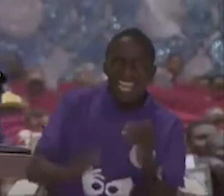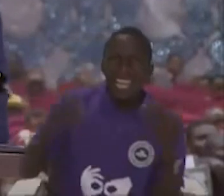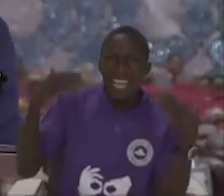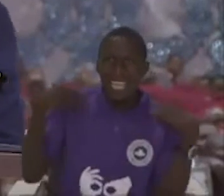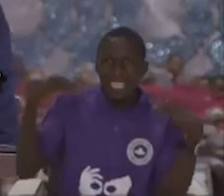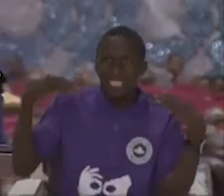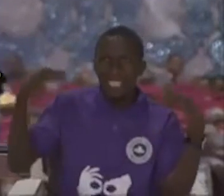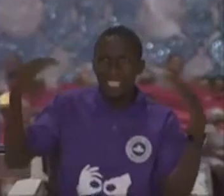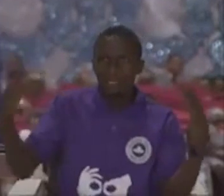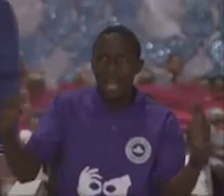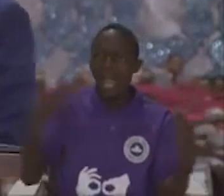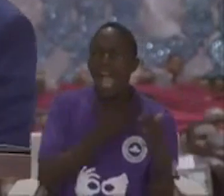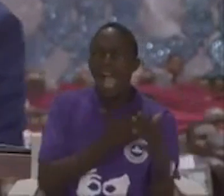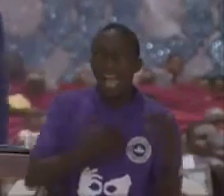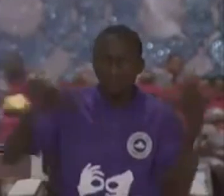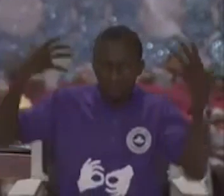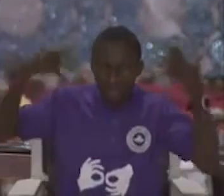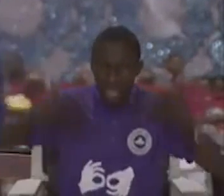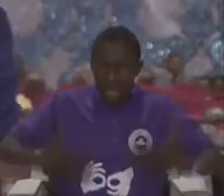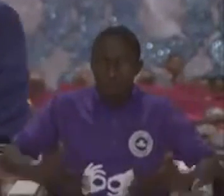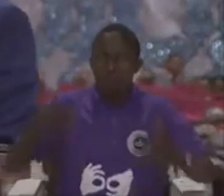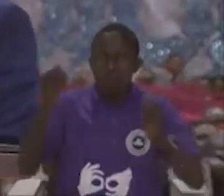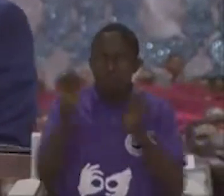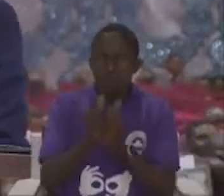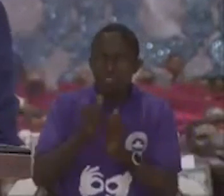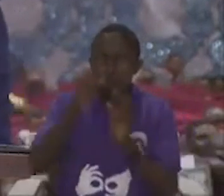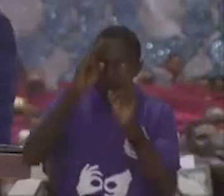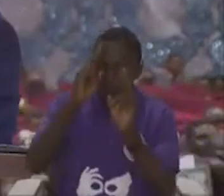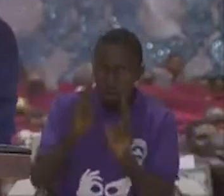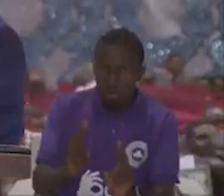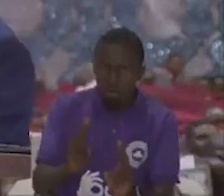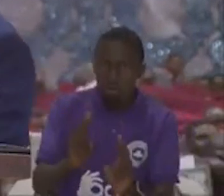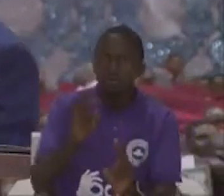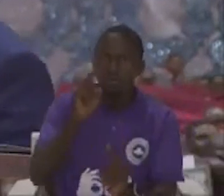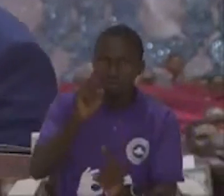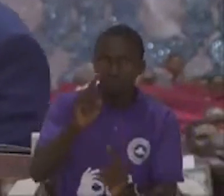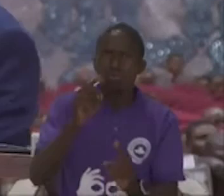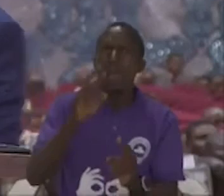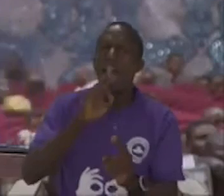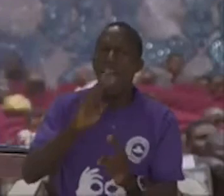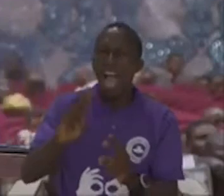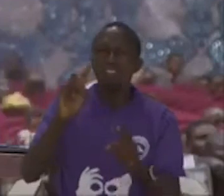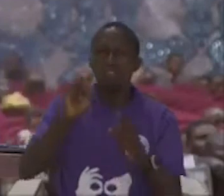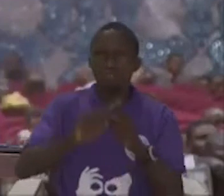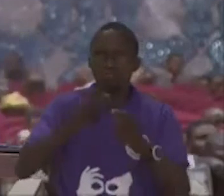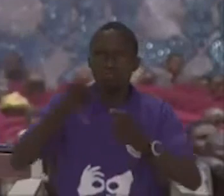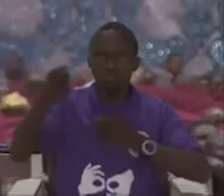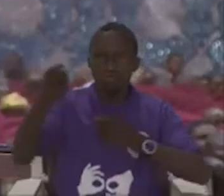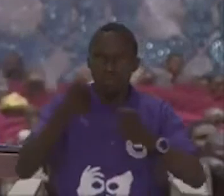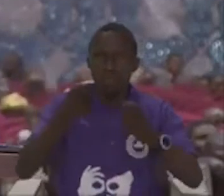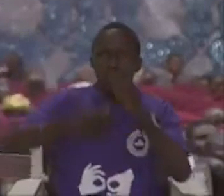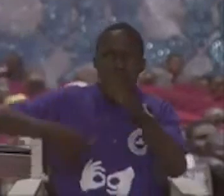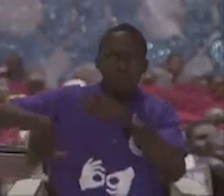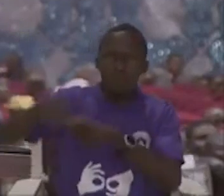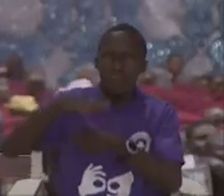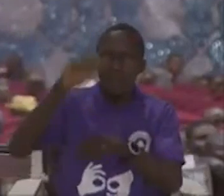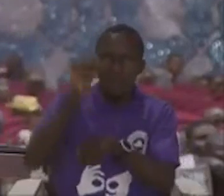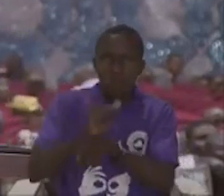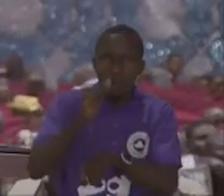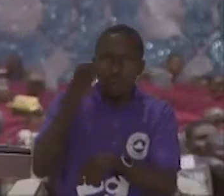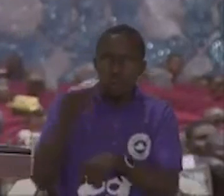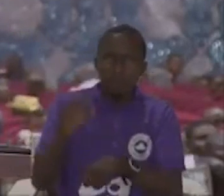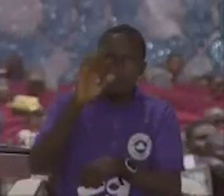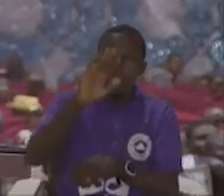glory and honor. You have made him to have dominion over all the works of your hands. You have put